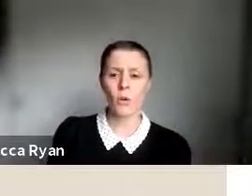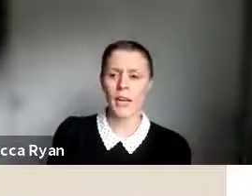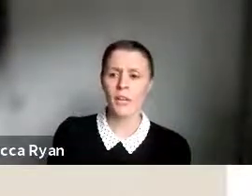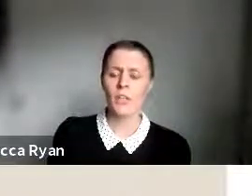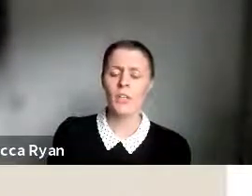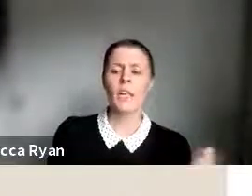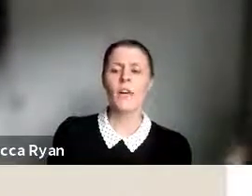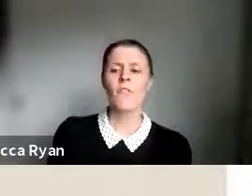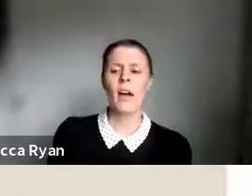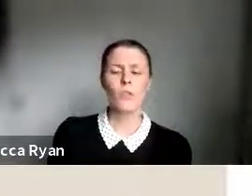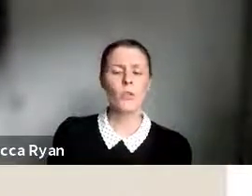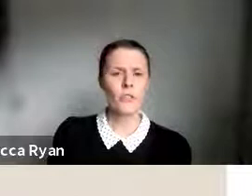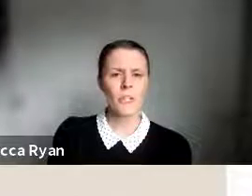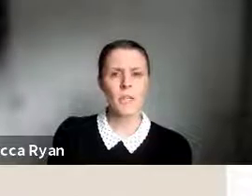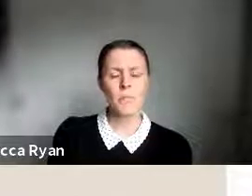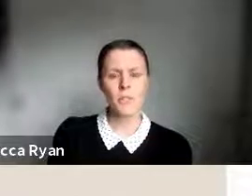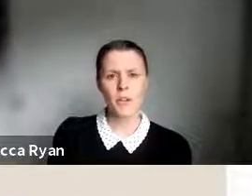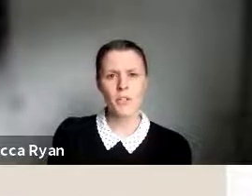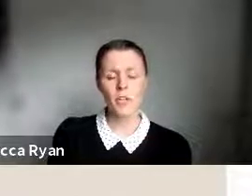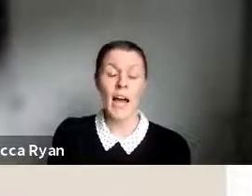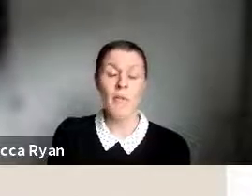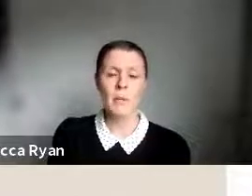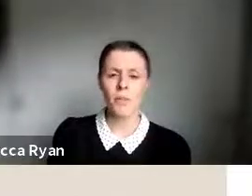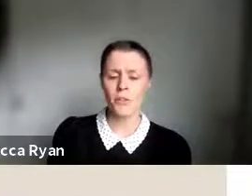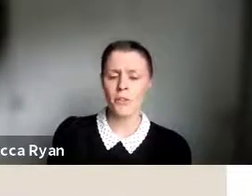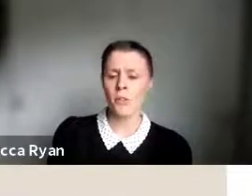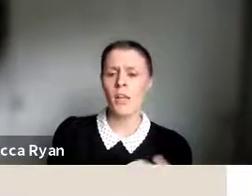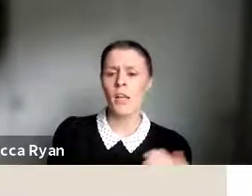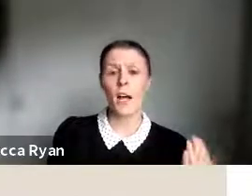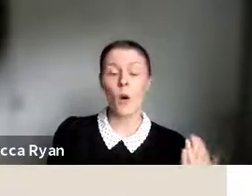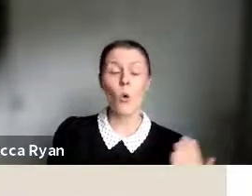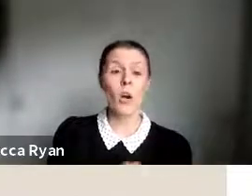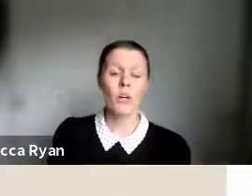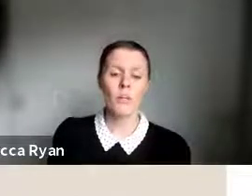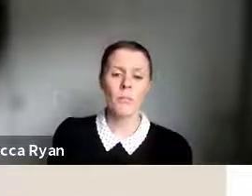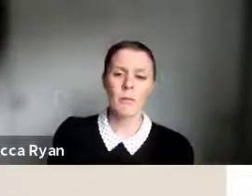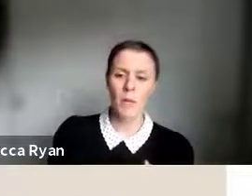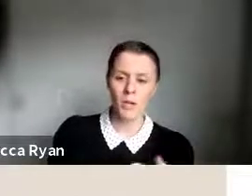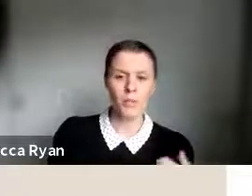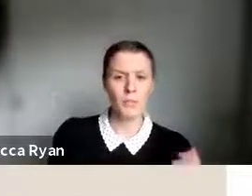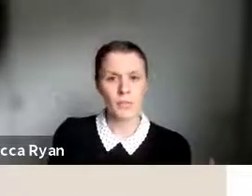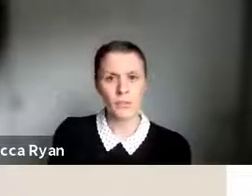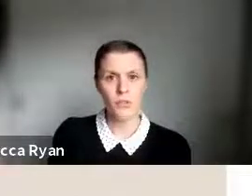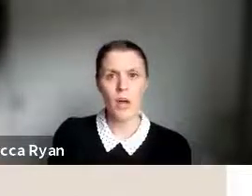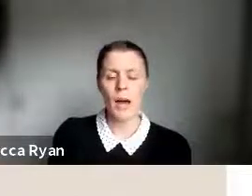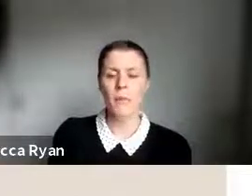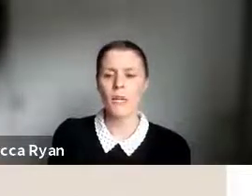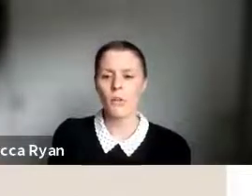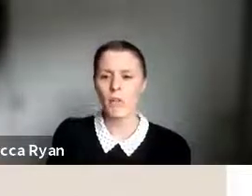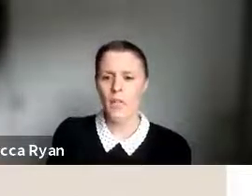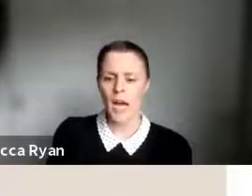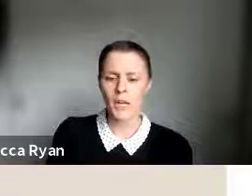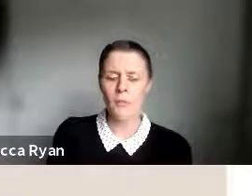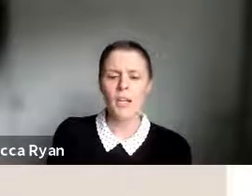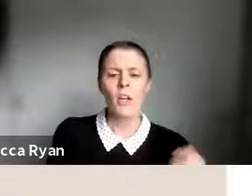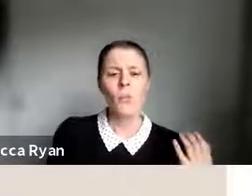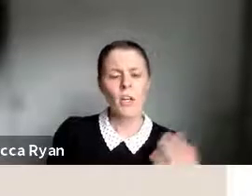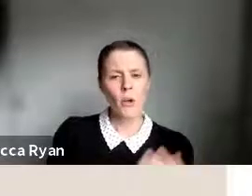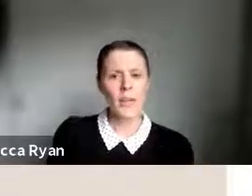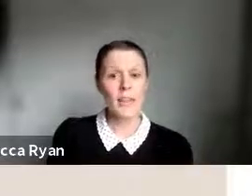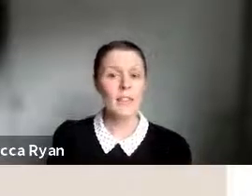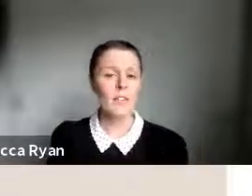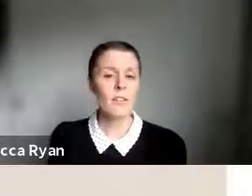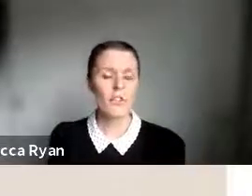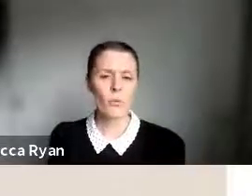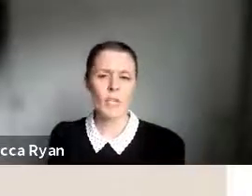a fatal case, 5 were treated and monitored and have been monitored or are currently being monitored, because this is all happening in real time. We